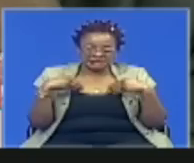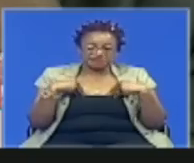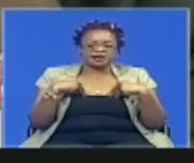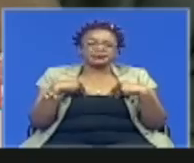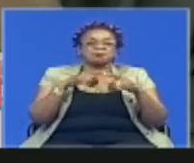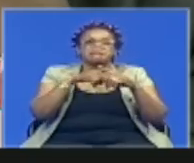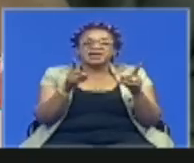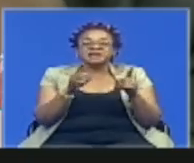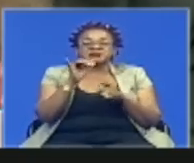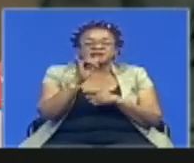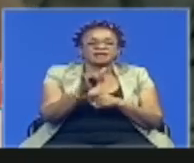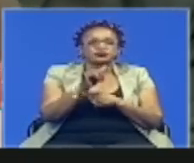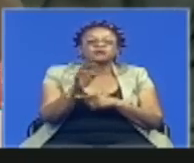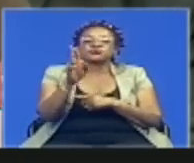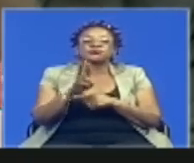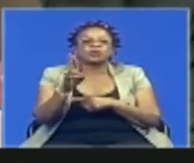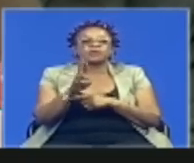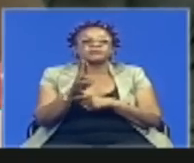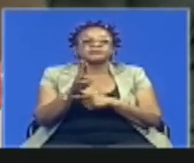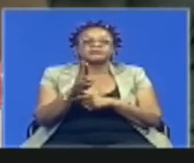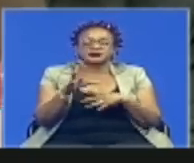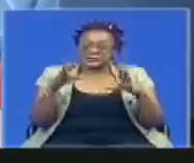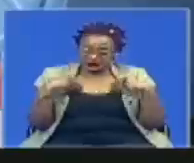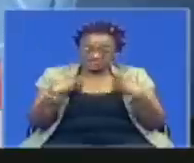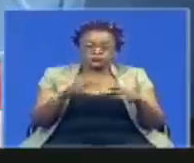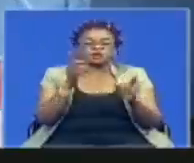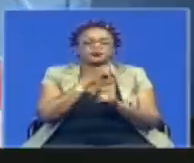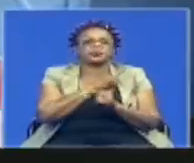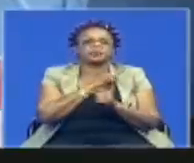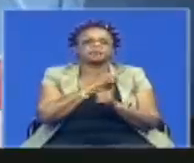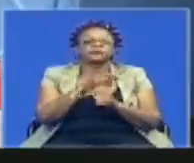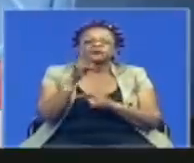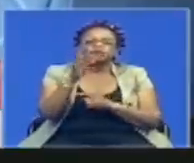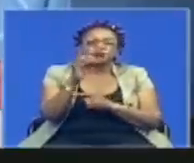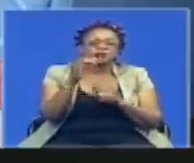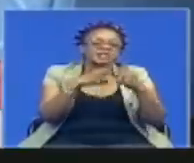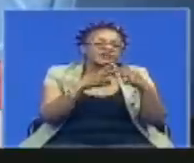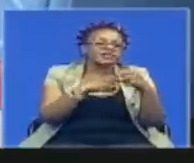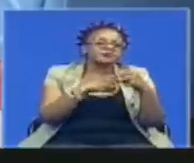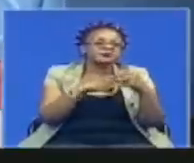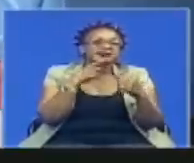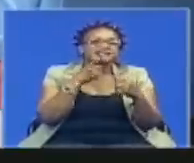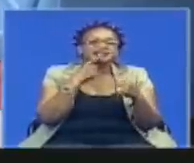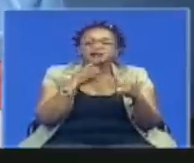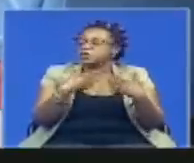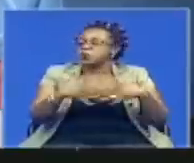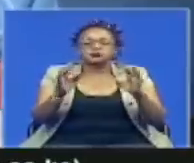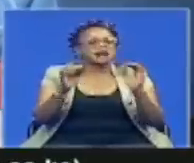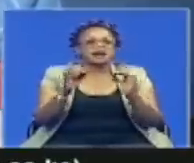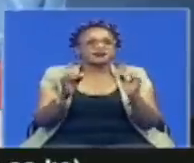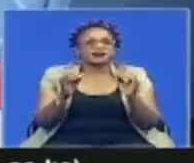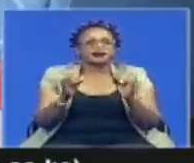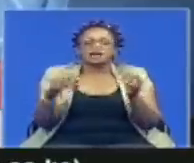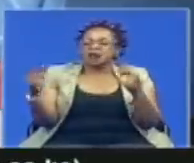But that was Uhuru Kenyatta. Uhuru Kenyatta accepted he had lost. 2007, they said we have not lost. They took us to war.